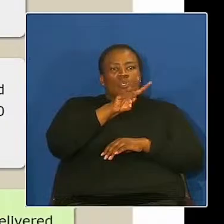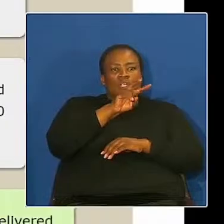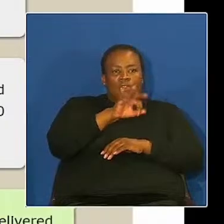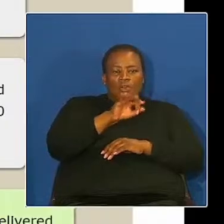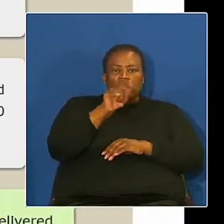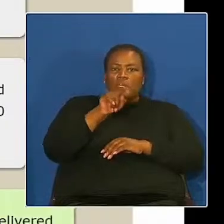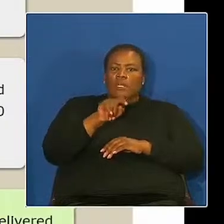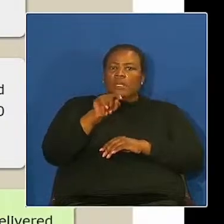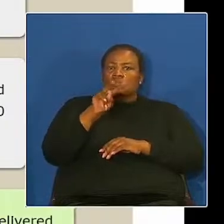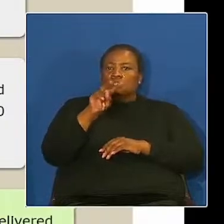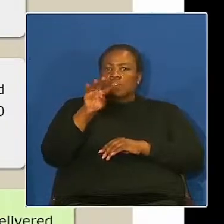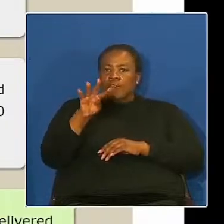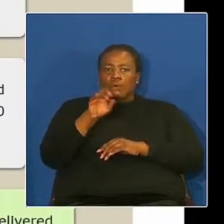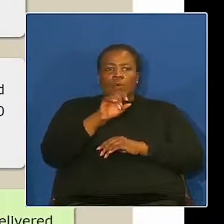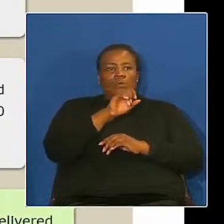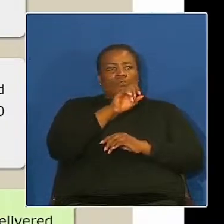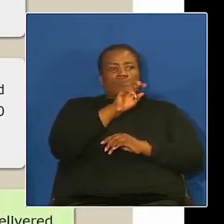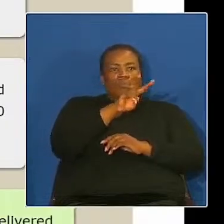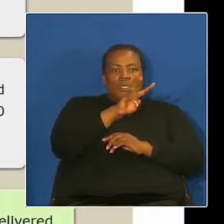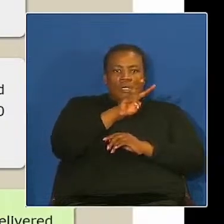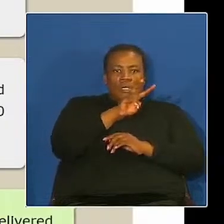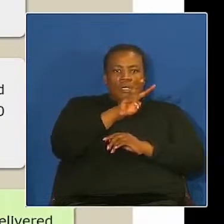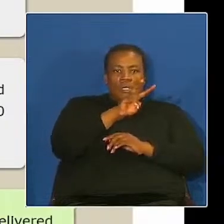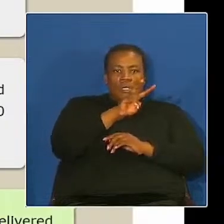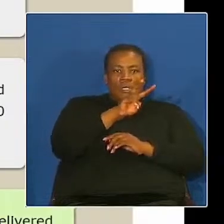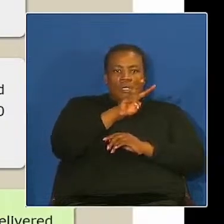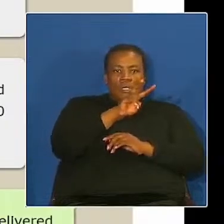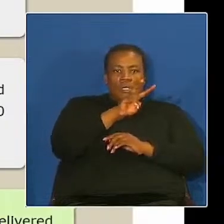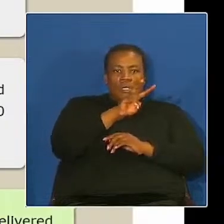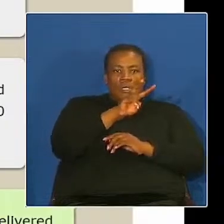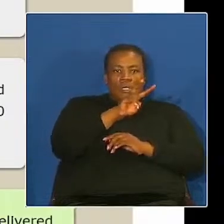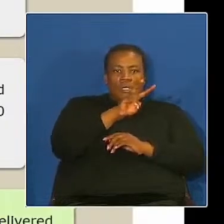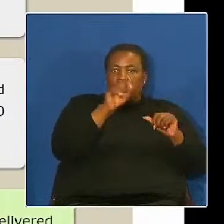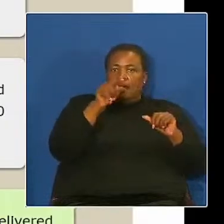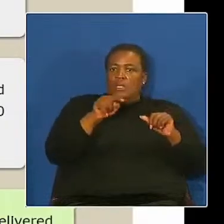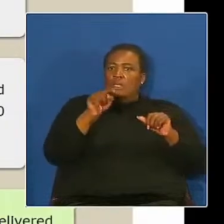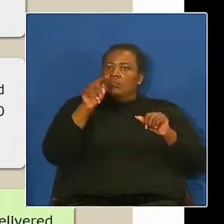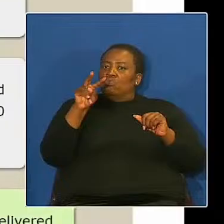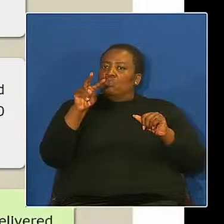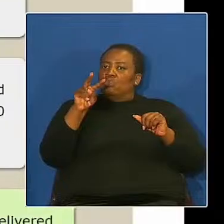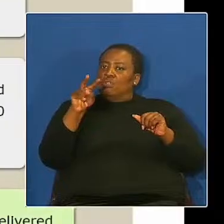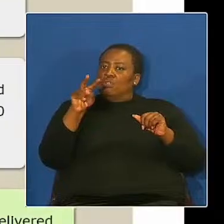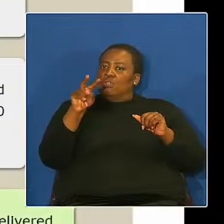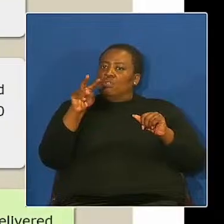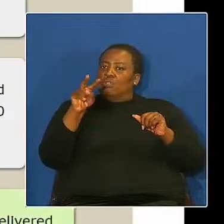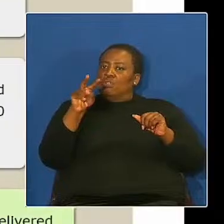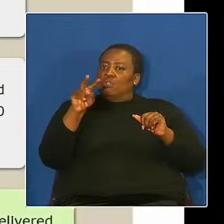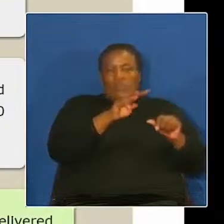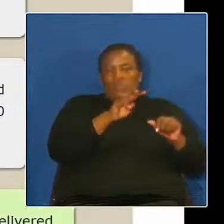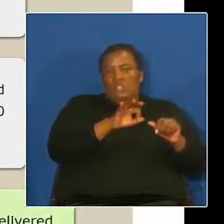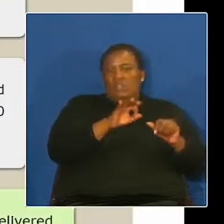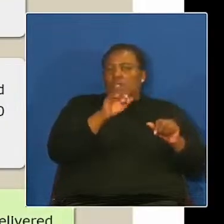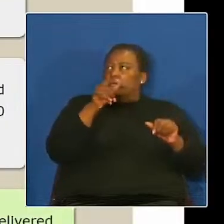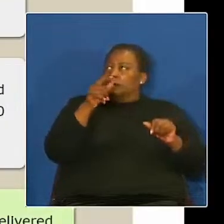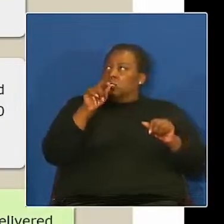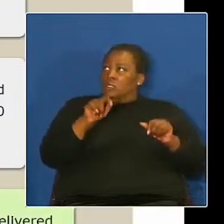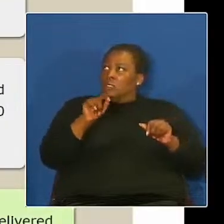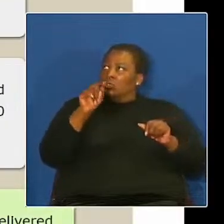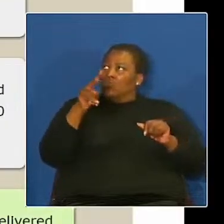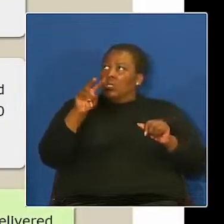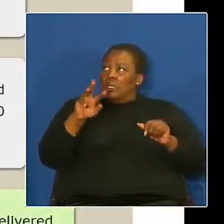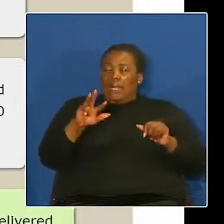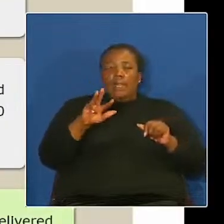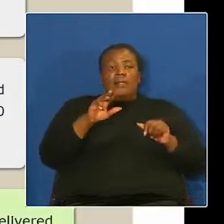and 23:30, respectively. So quite late at night. That is correct, Commissioners. Then the following